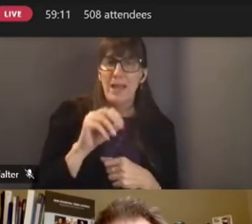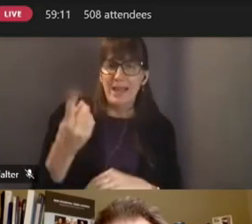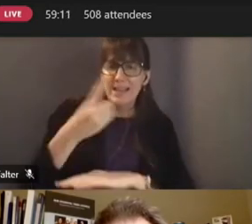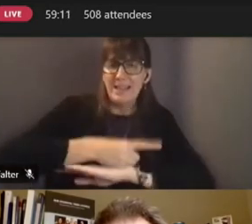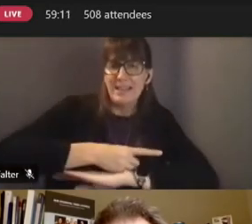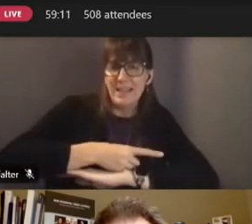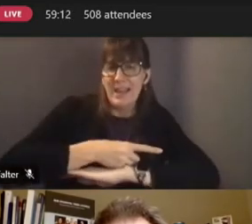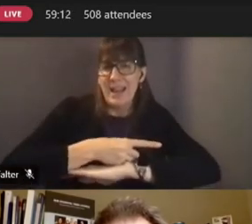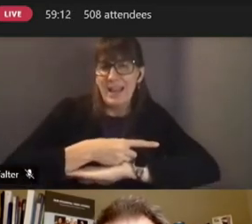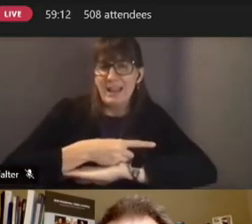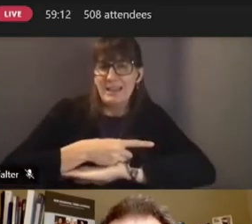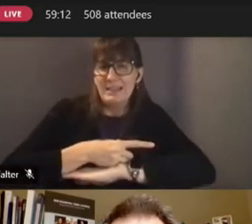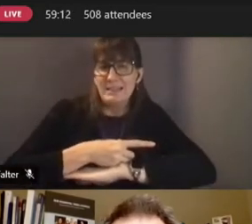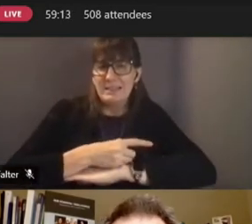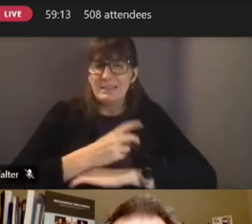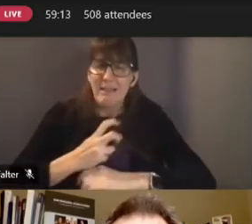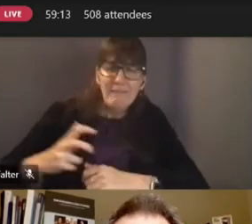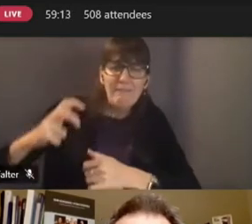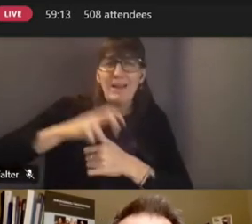that?